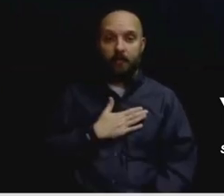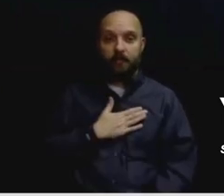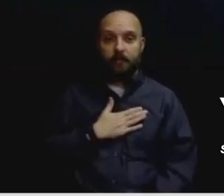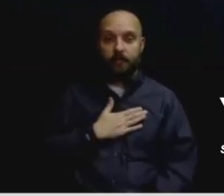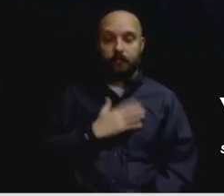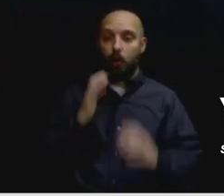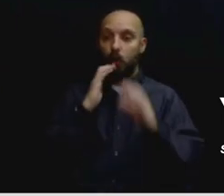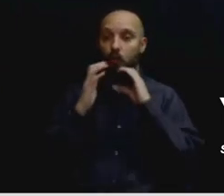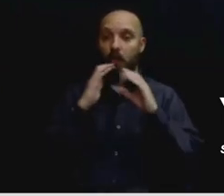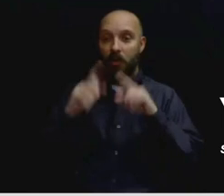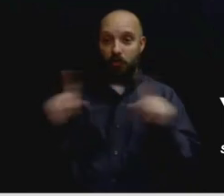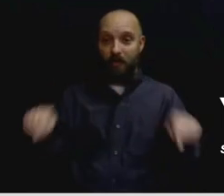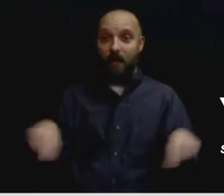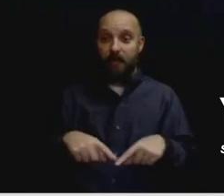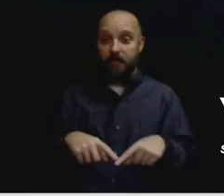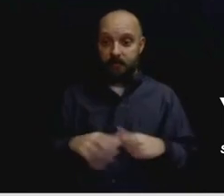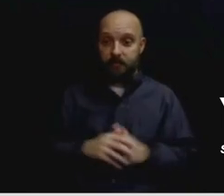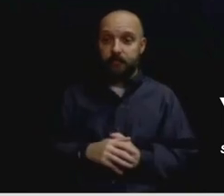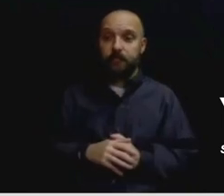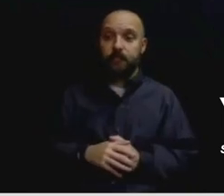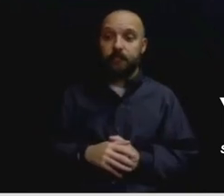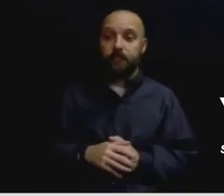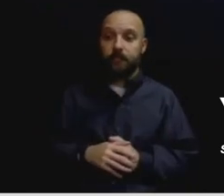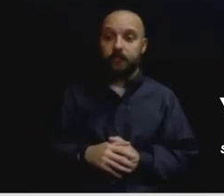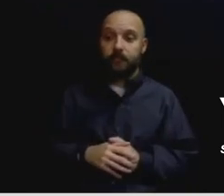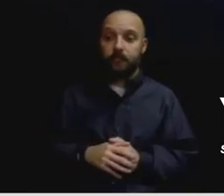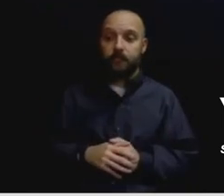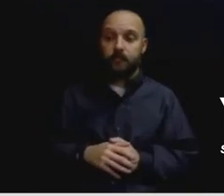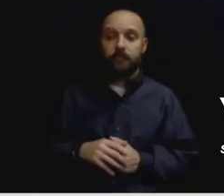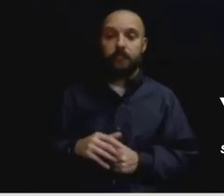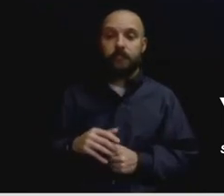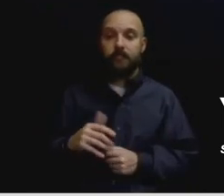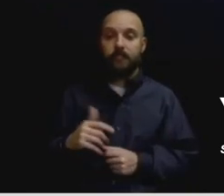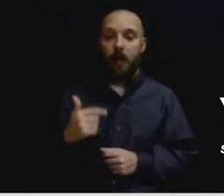communication device, I went